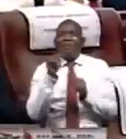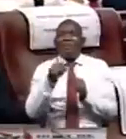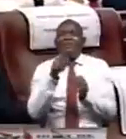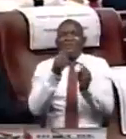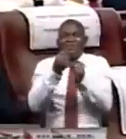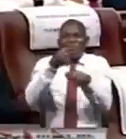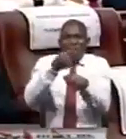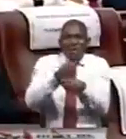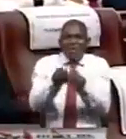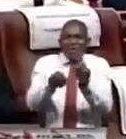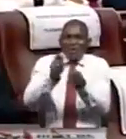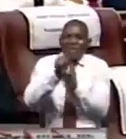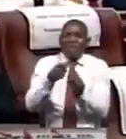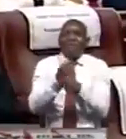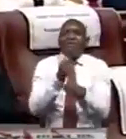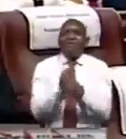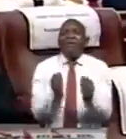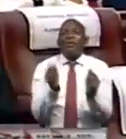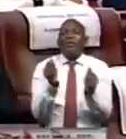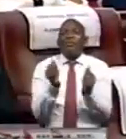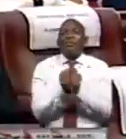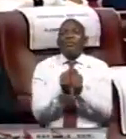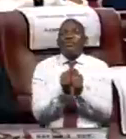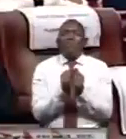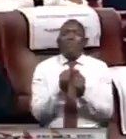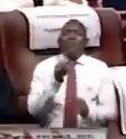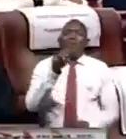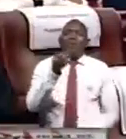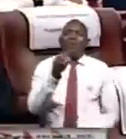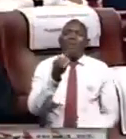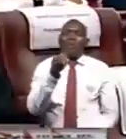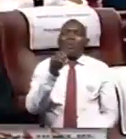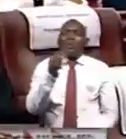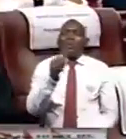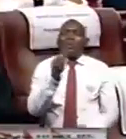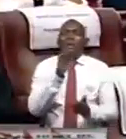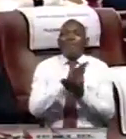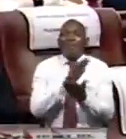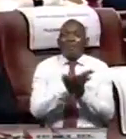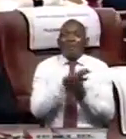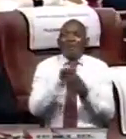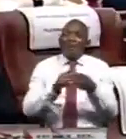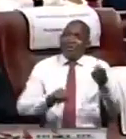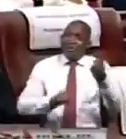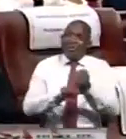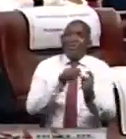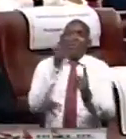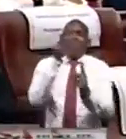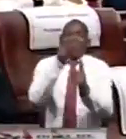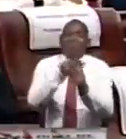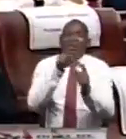made in terms of a motion paper and a supporting affidavit, so that we can